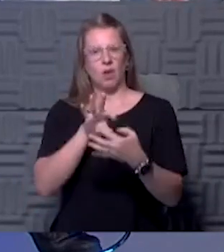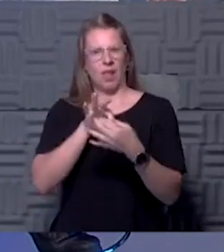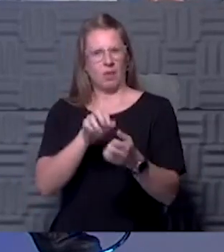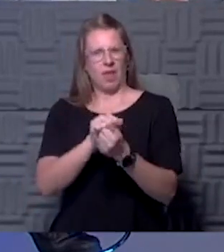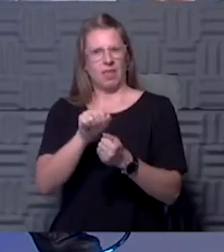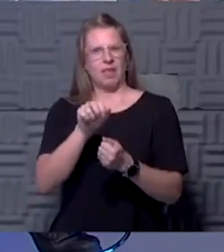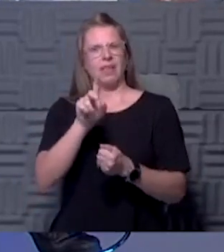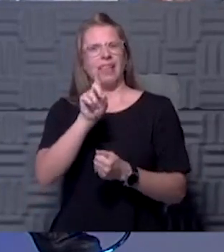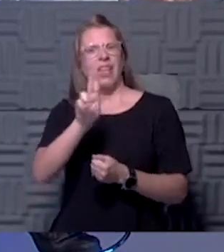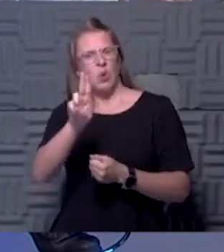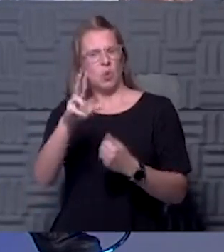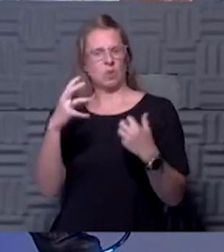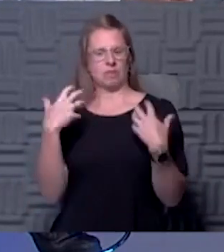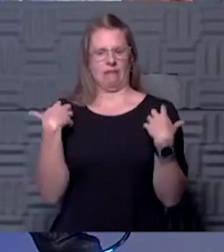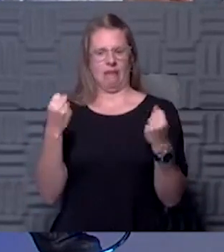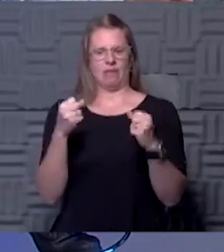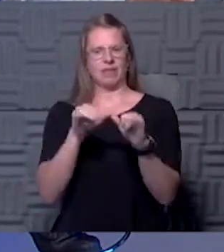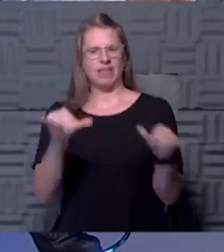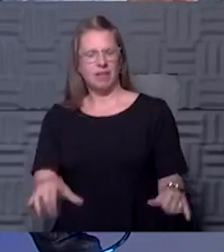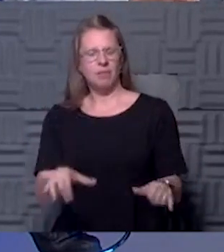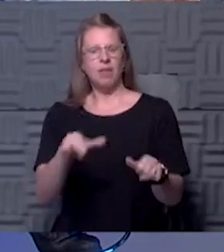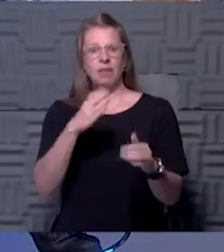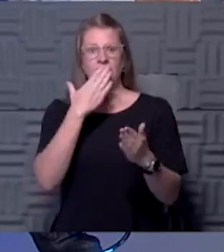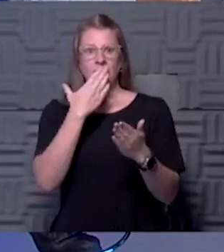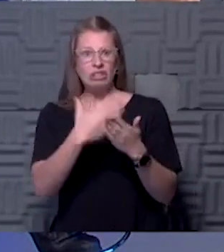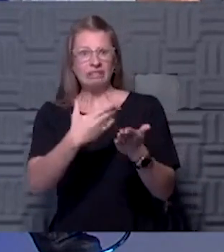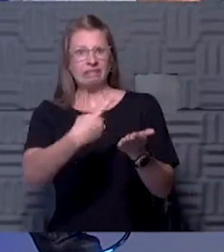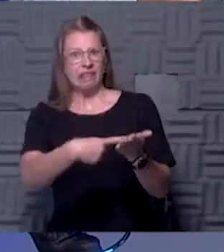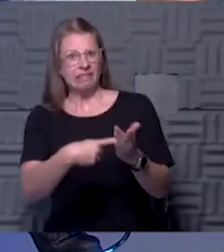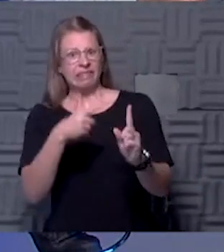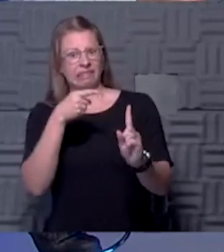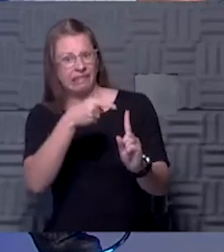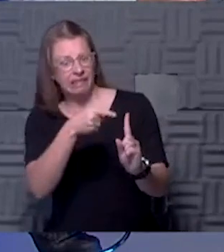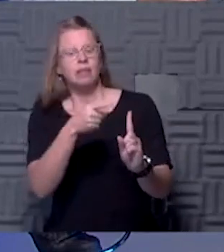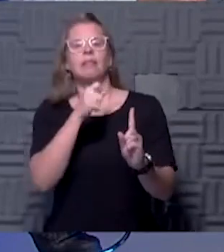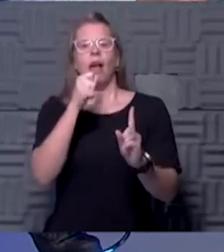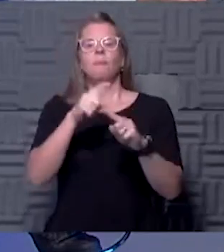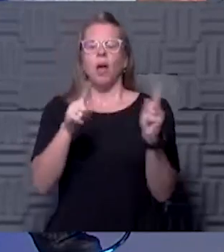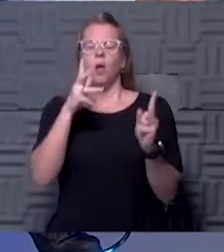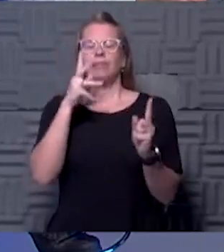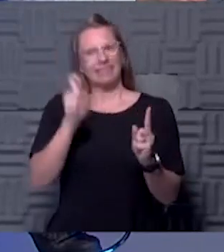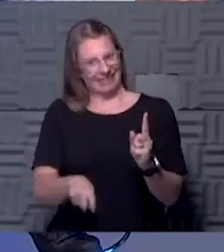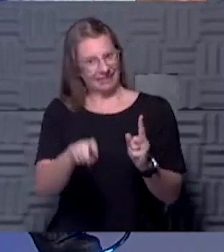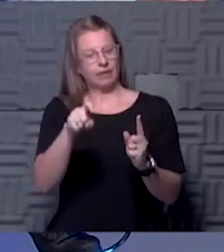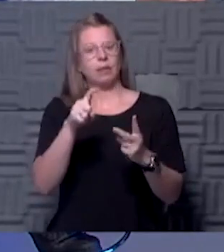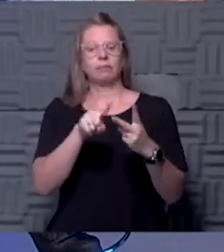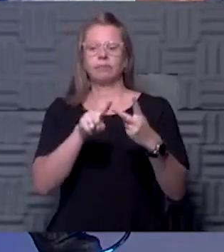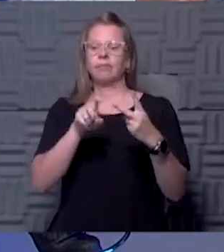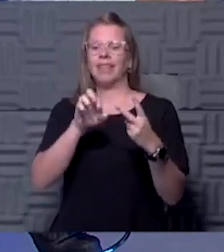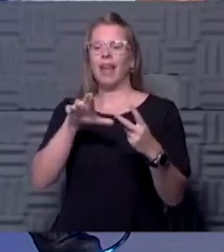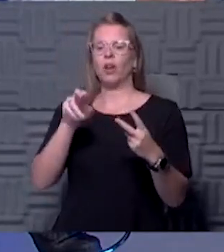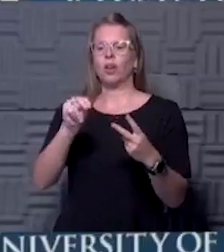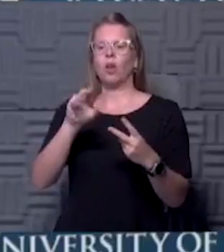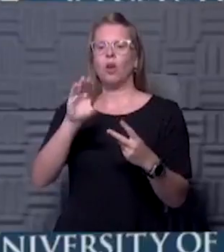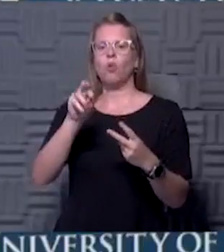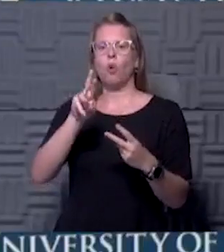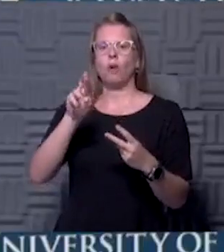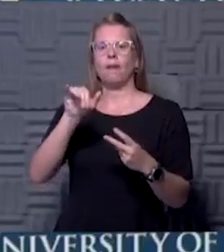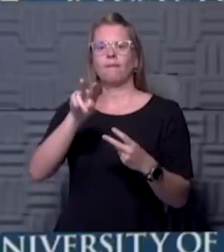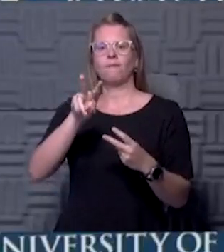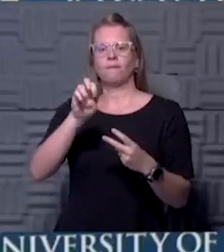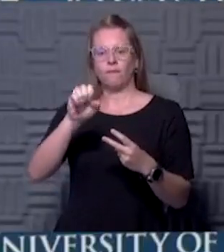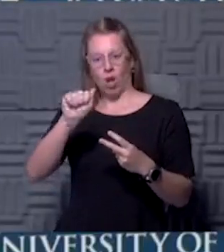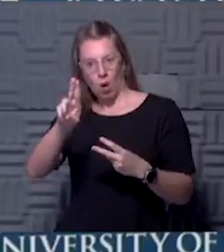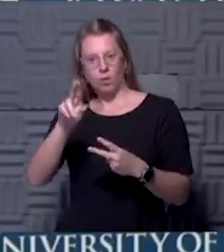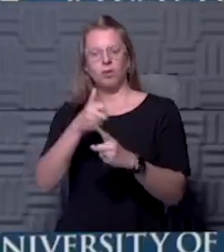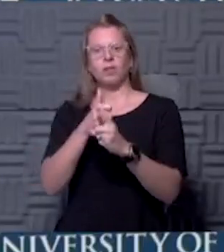not something we really love to talk about, but I think we need to talk about that today, and we're going to get into that a little bit, along with Erin Corvo. Erin Corvo is a Deputy